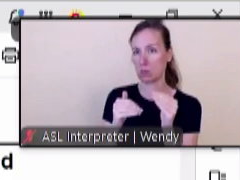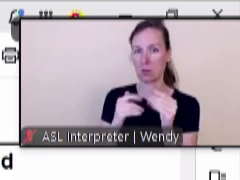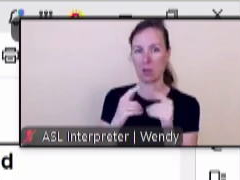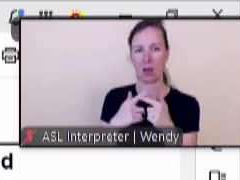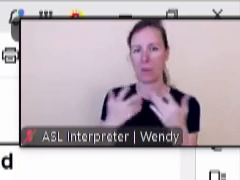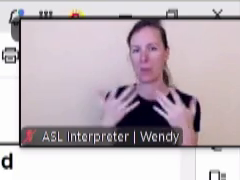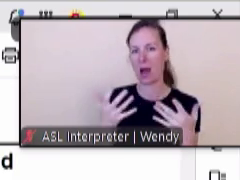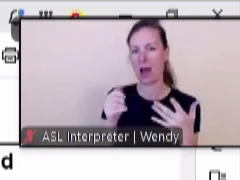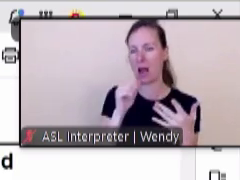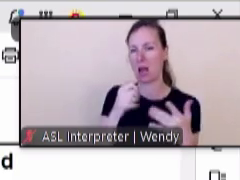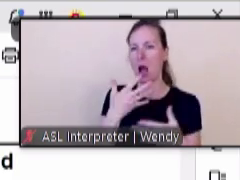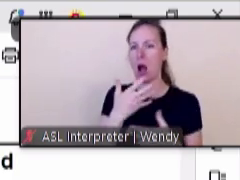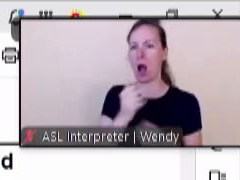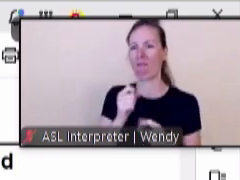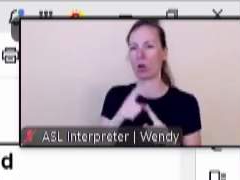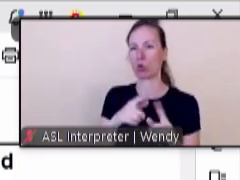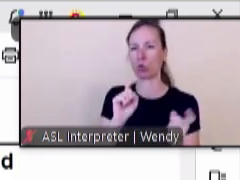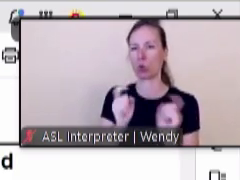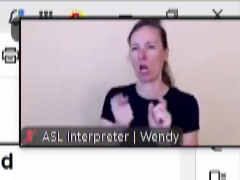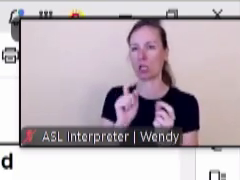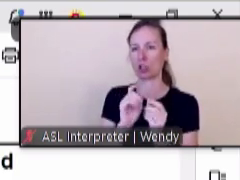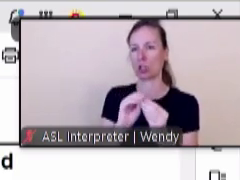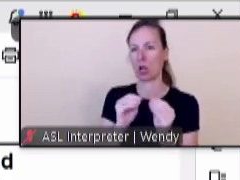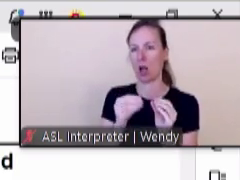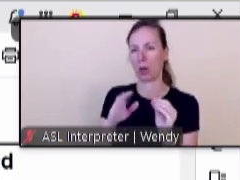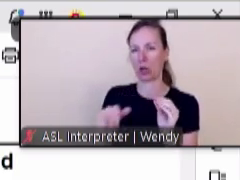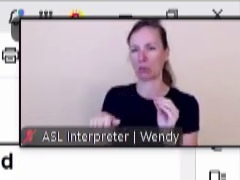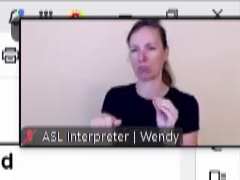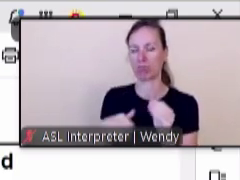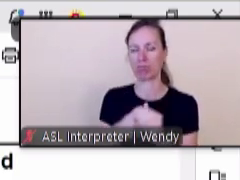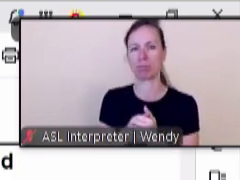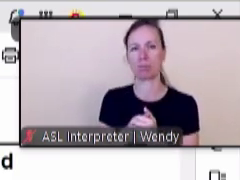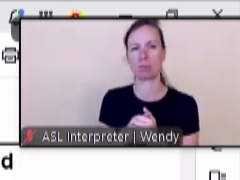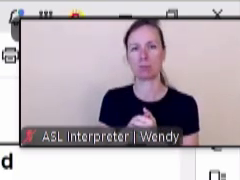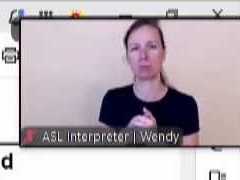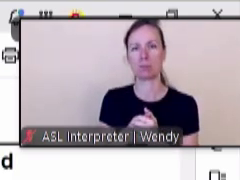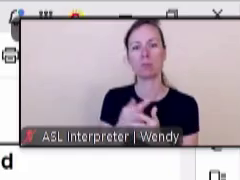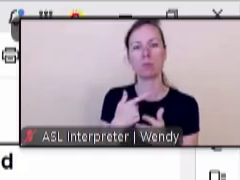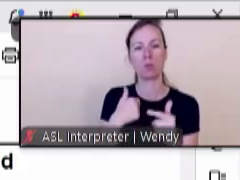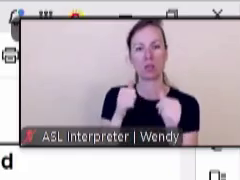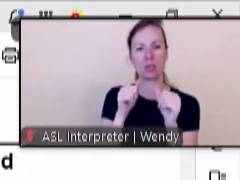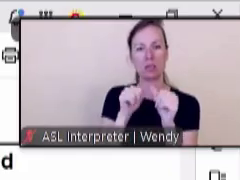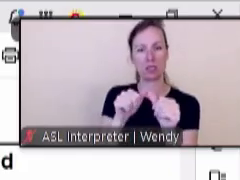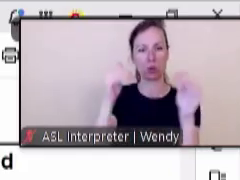confident in changing that number. We continue to go on down.